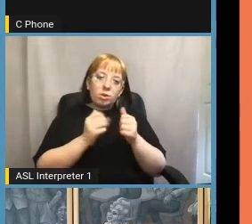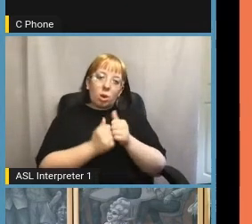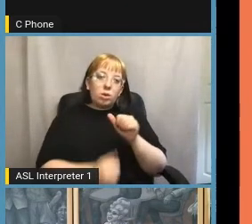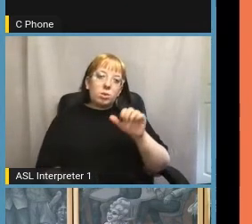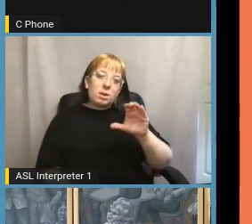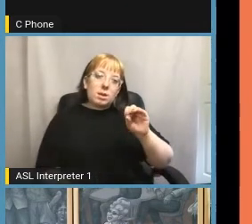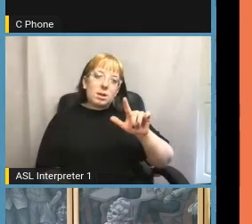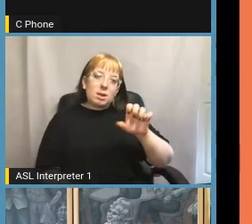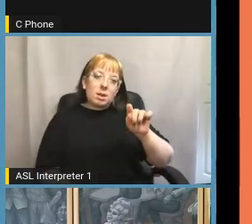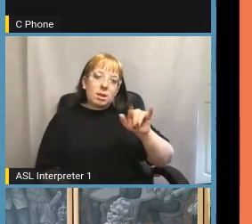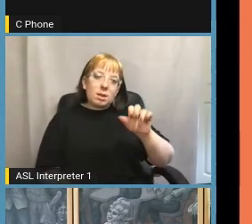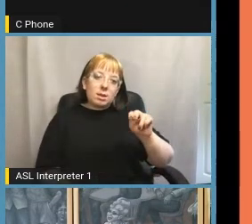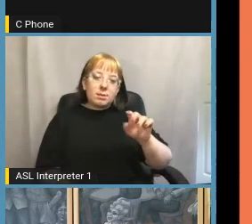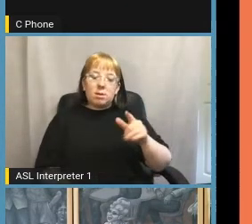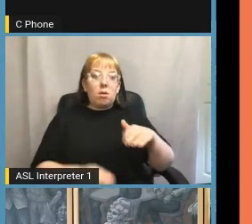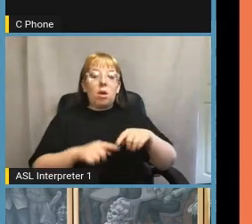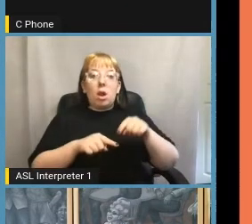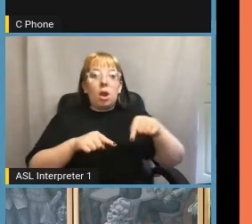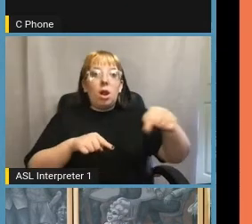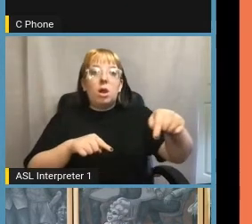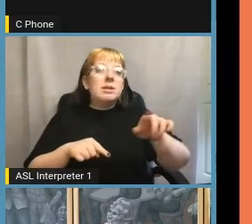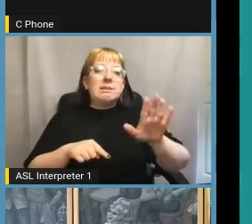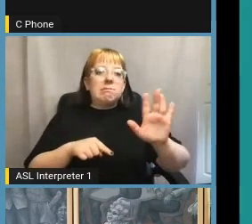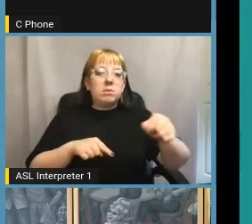Went too far, sorry about that.